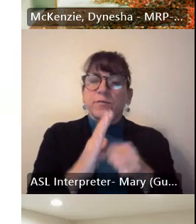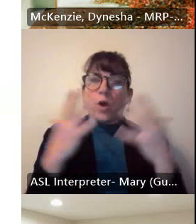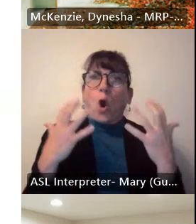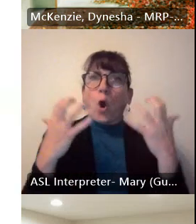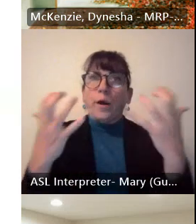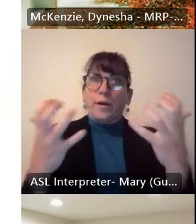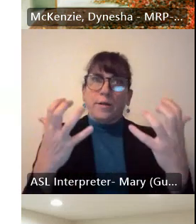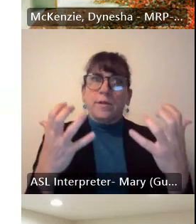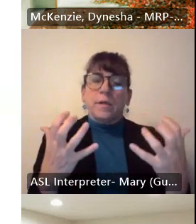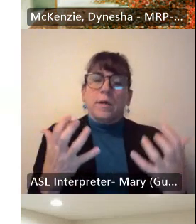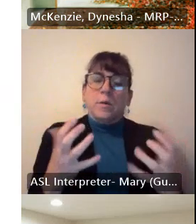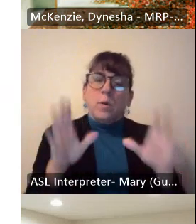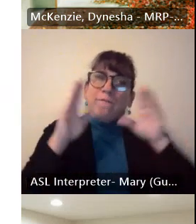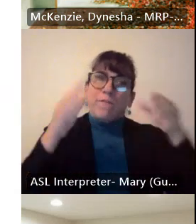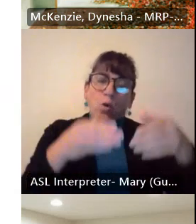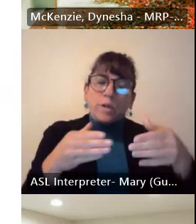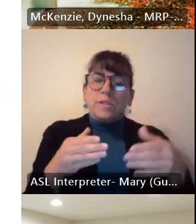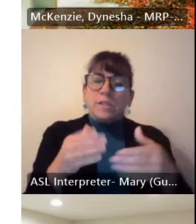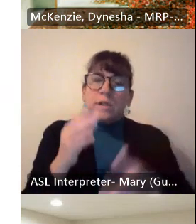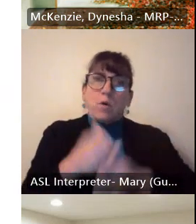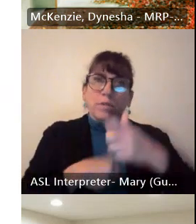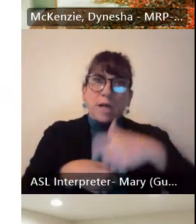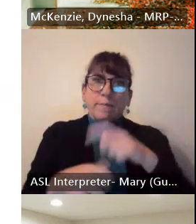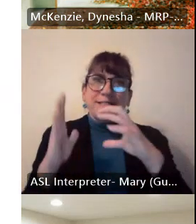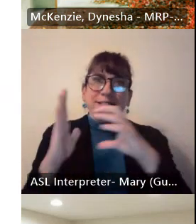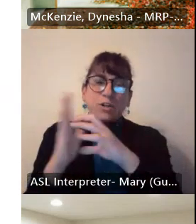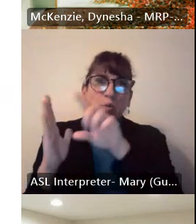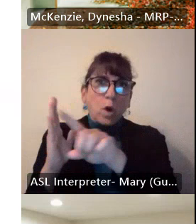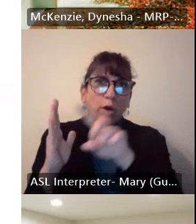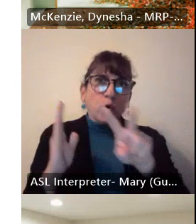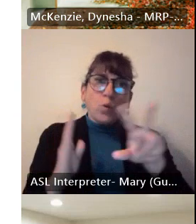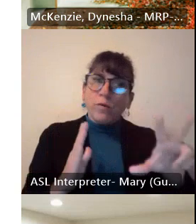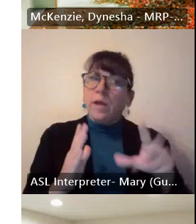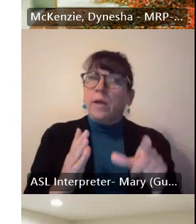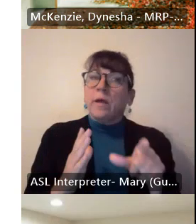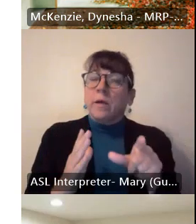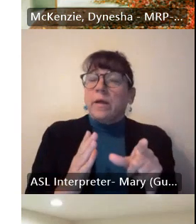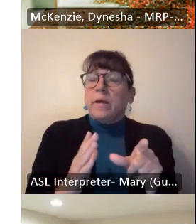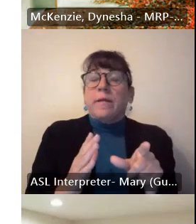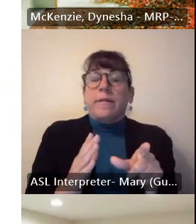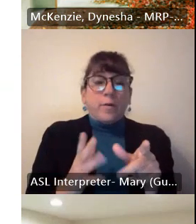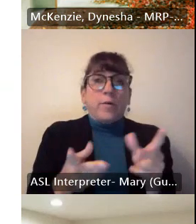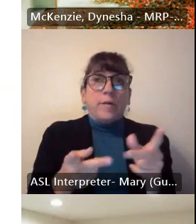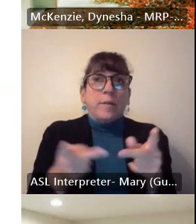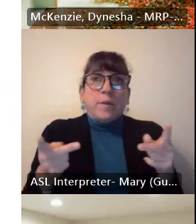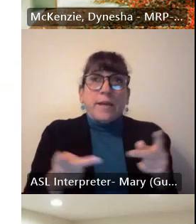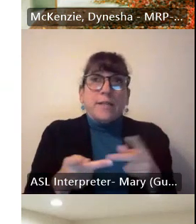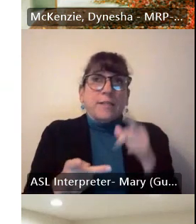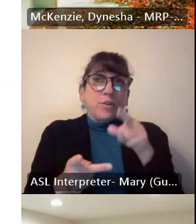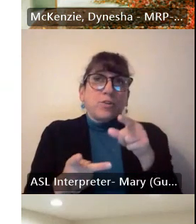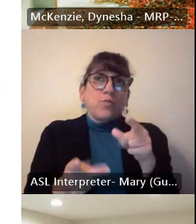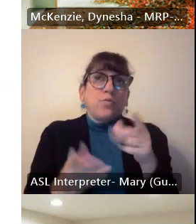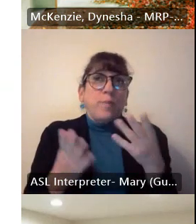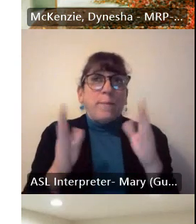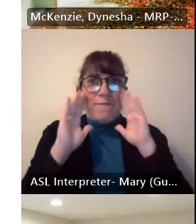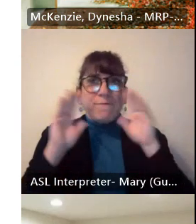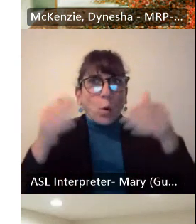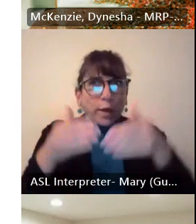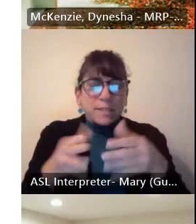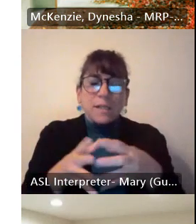time, sections 1, section 2, and if we get to section 3, are probably the places where you are also spending the most